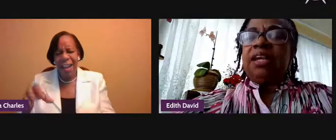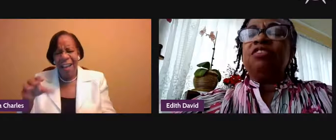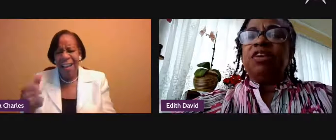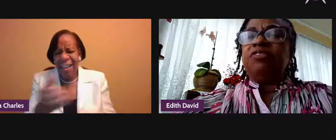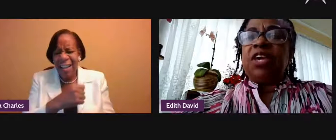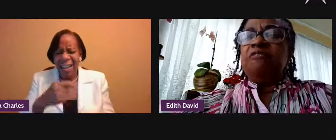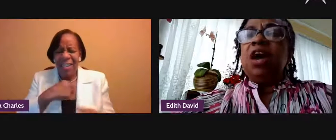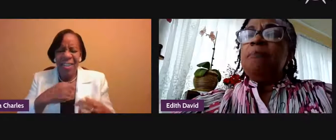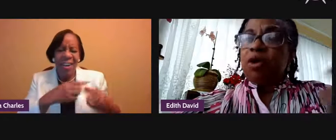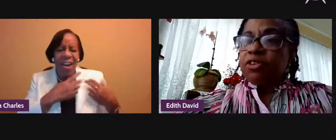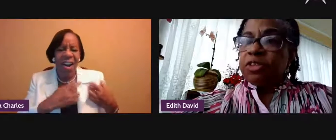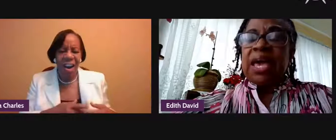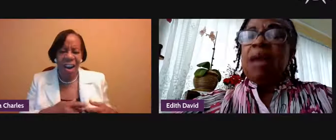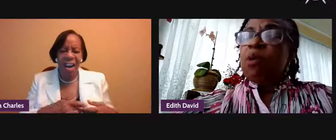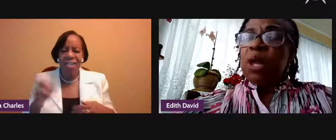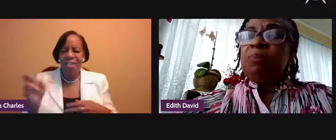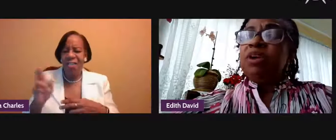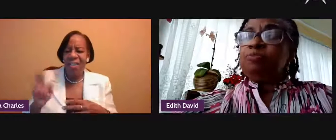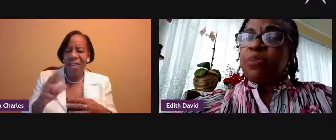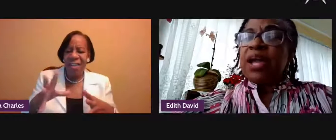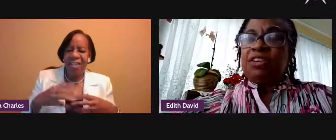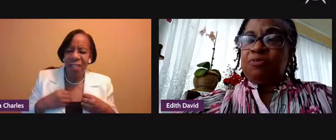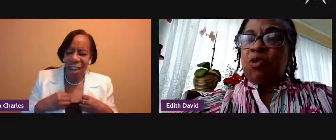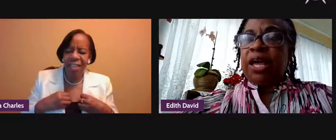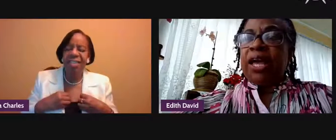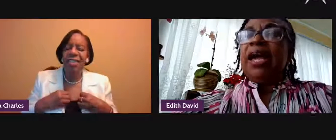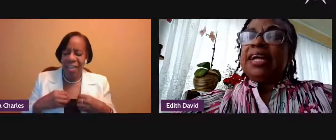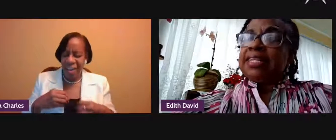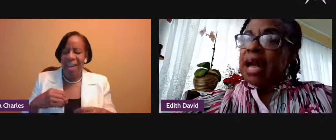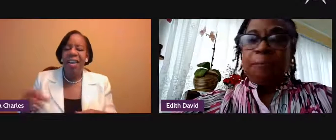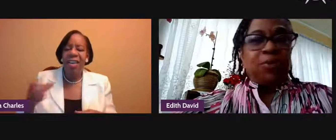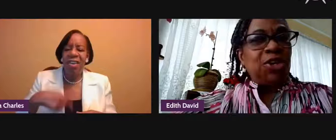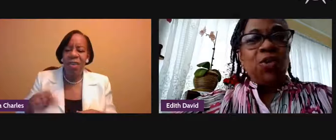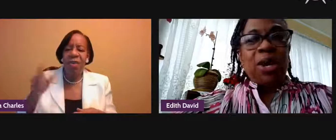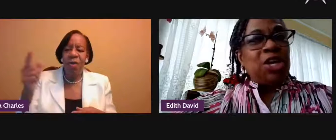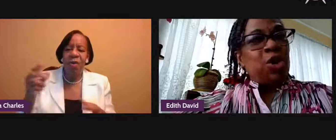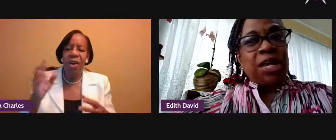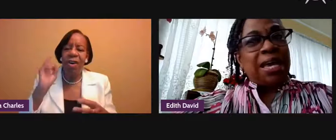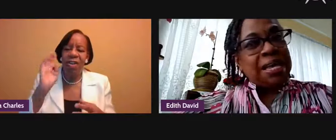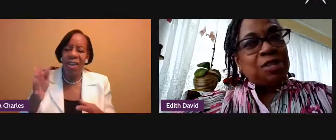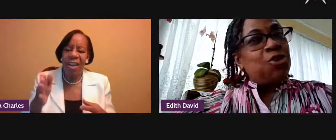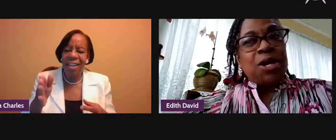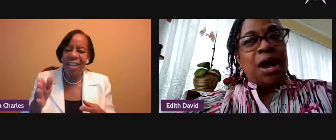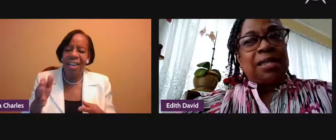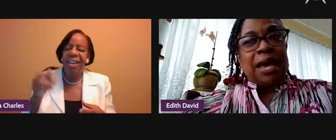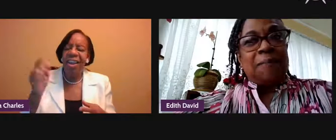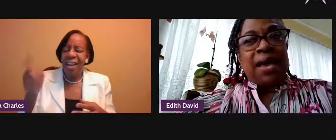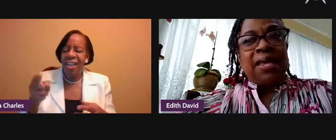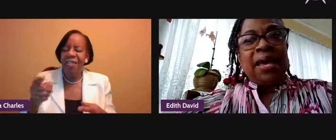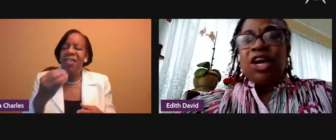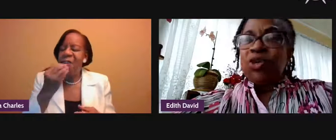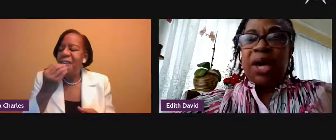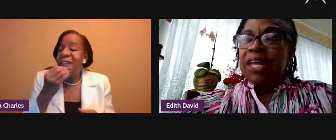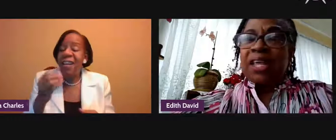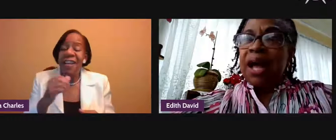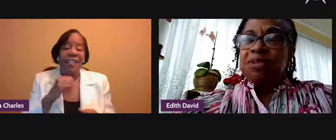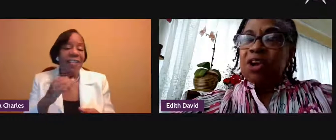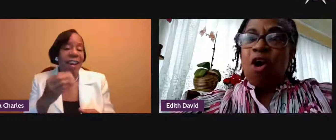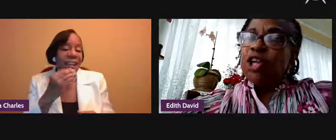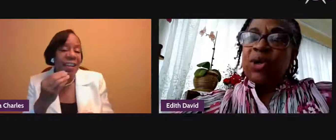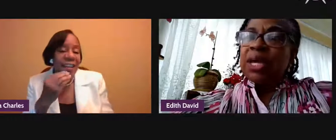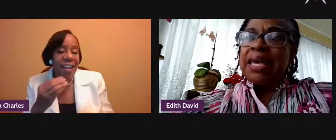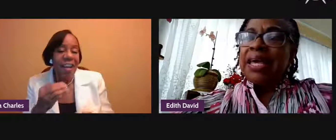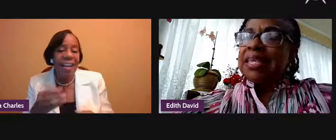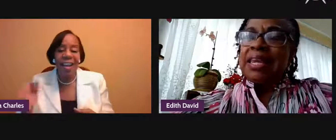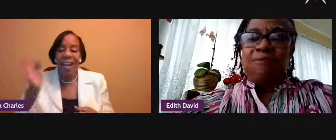minds ready to receive, because the table will be spread this morning. It's up to you whether you're going to eat or not. Amen. You cannot come